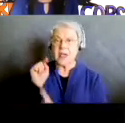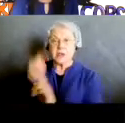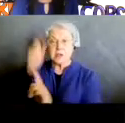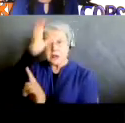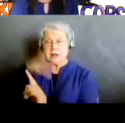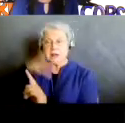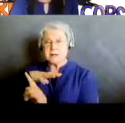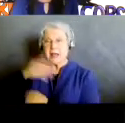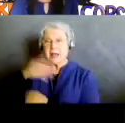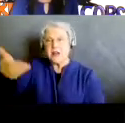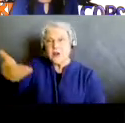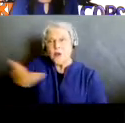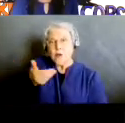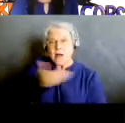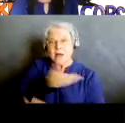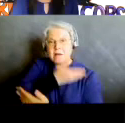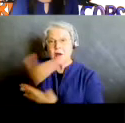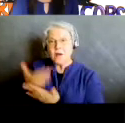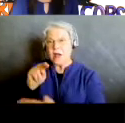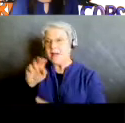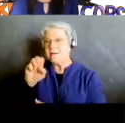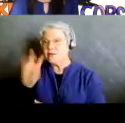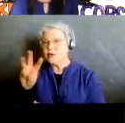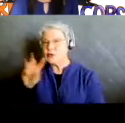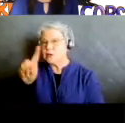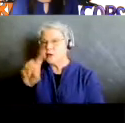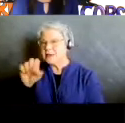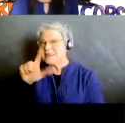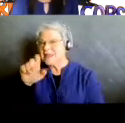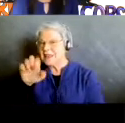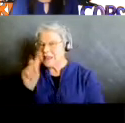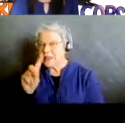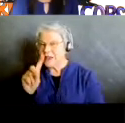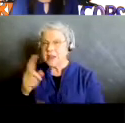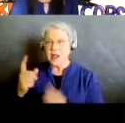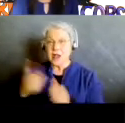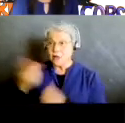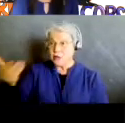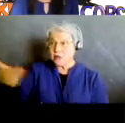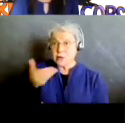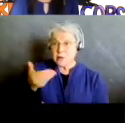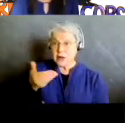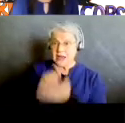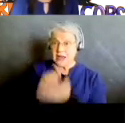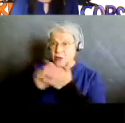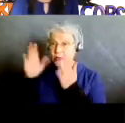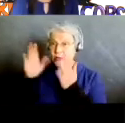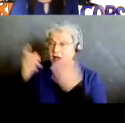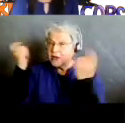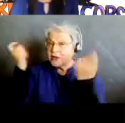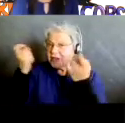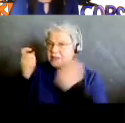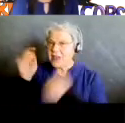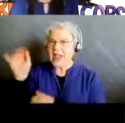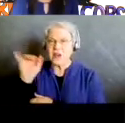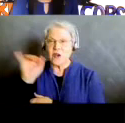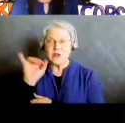Buchani when he first arrived to their country, first as a guest at a literary festival and then as an asylum